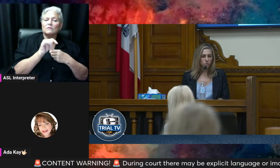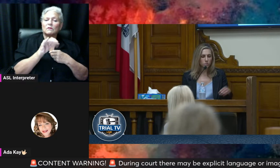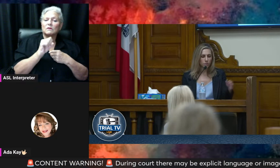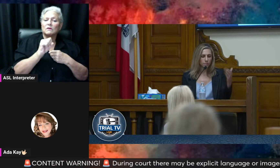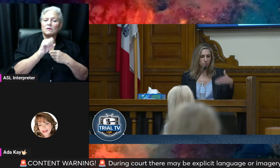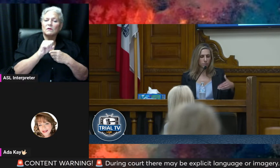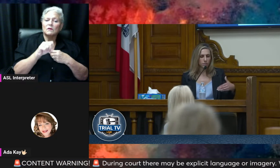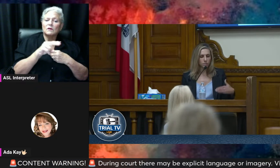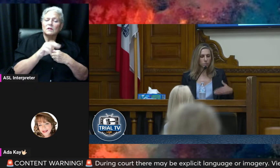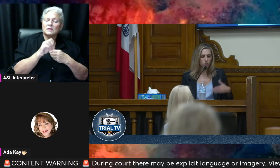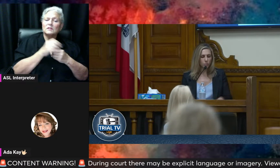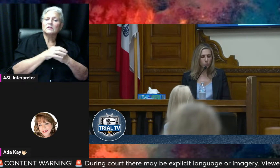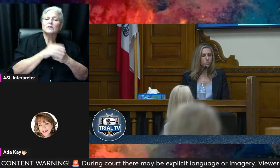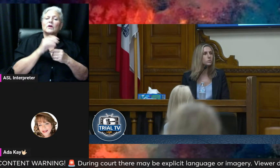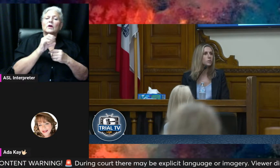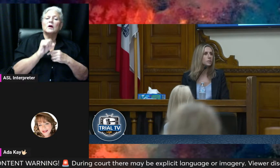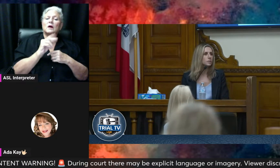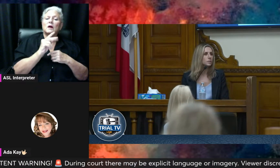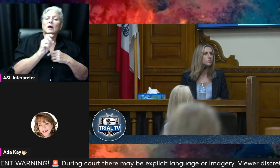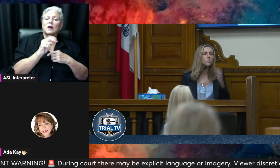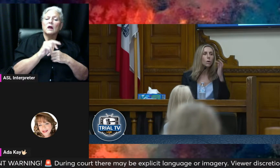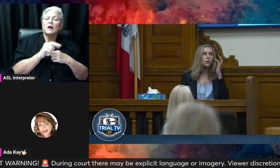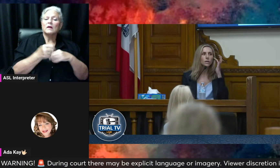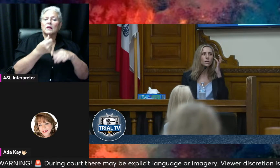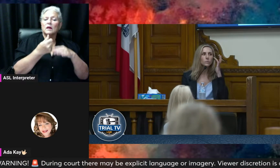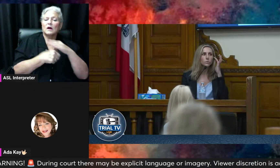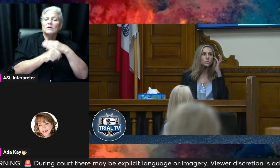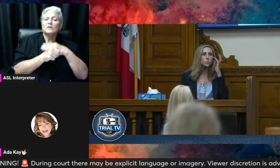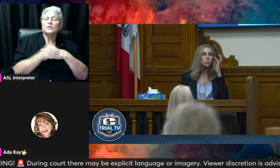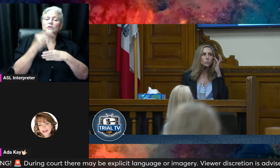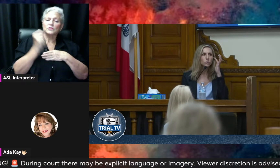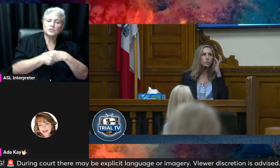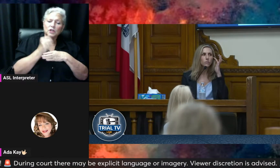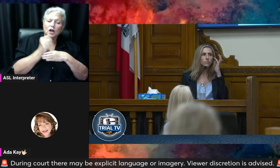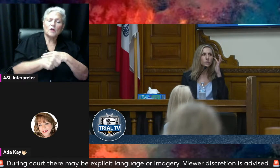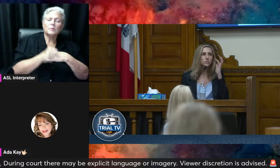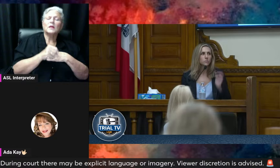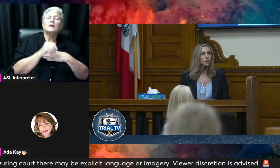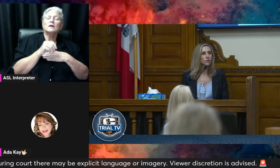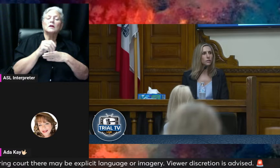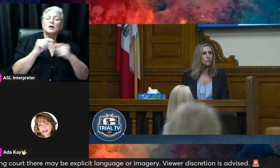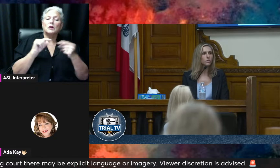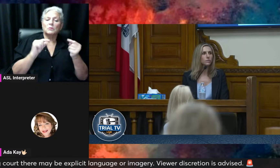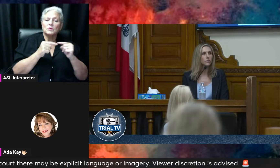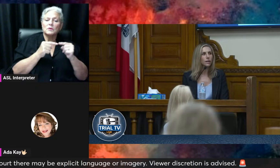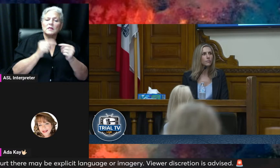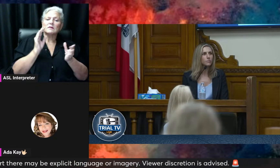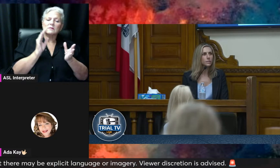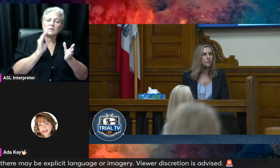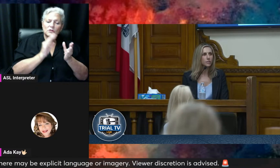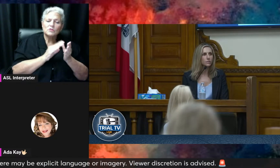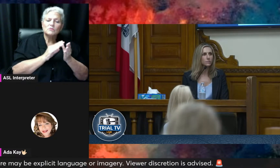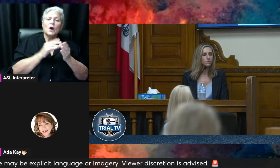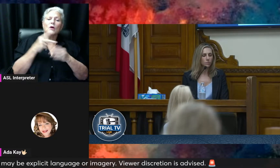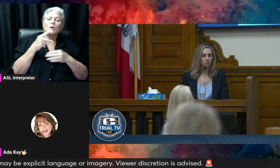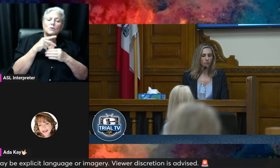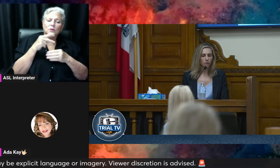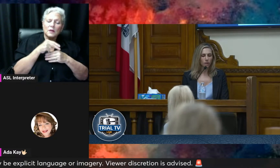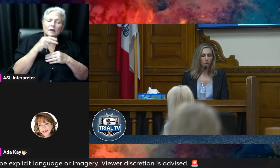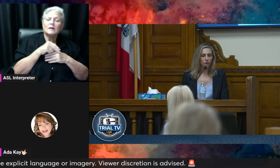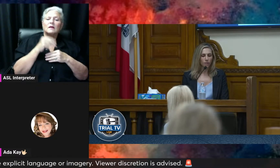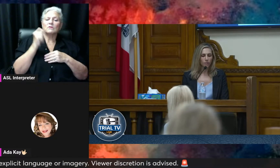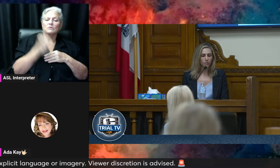Below that second chopping wound is a small cutting wound on the face right in front of the left ear.